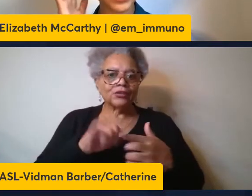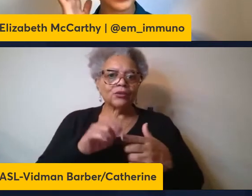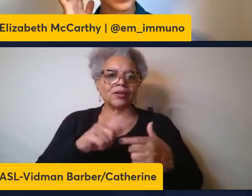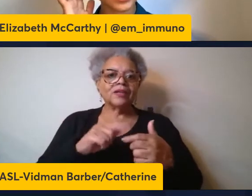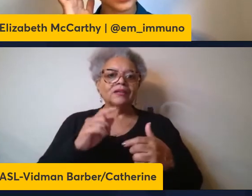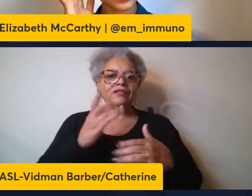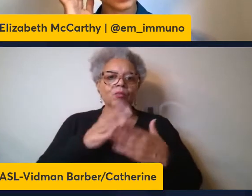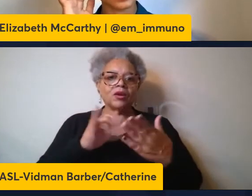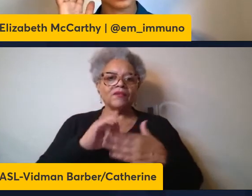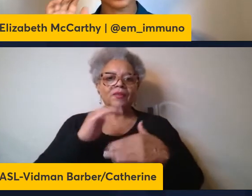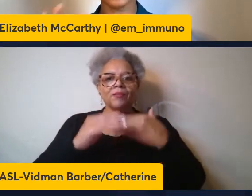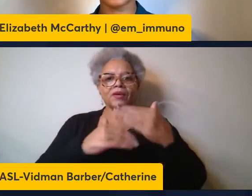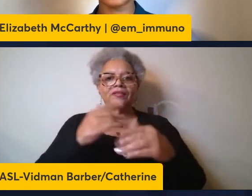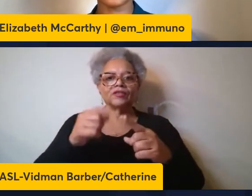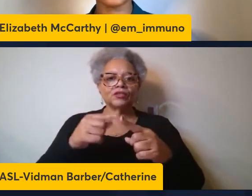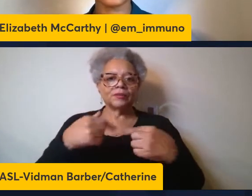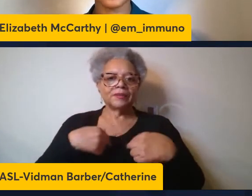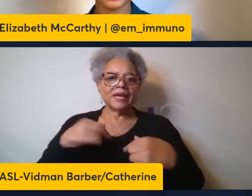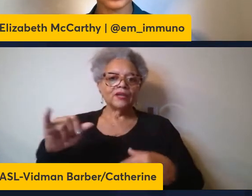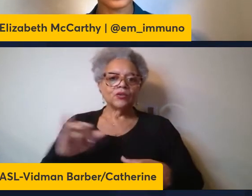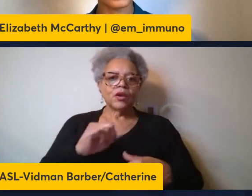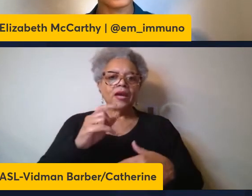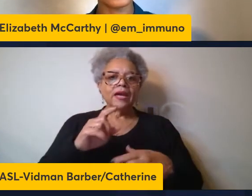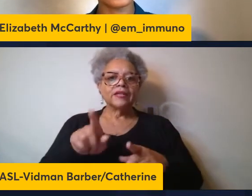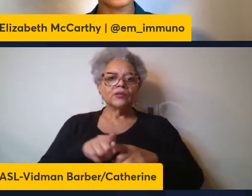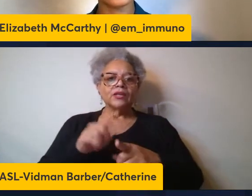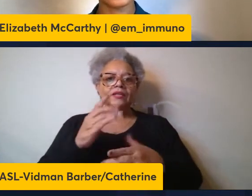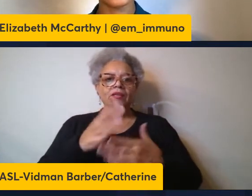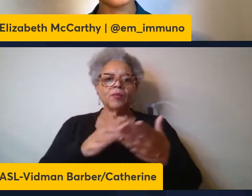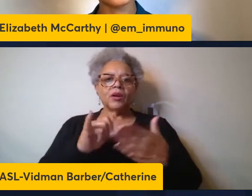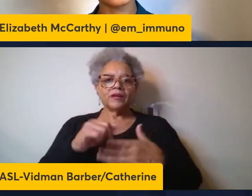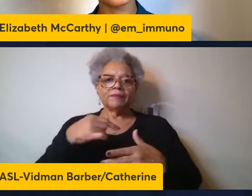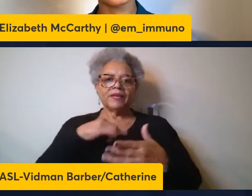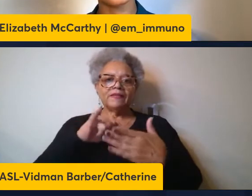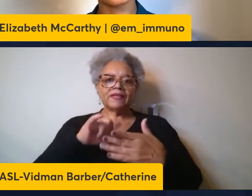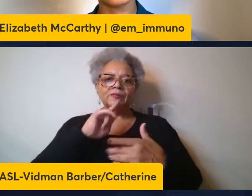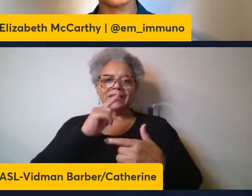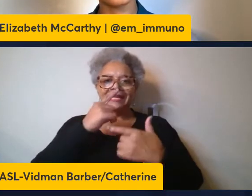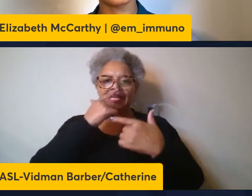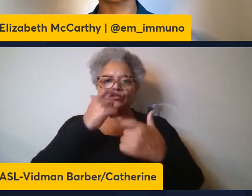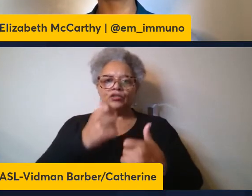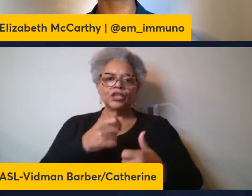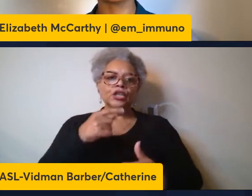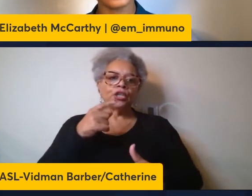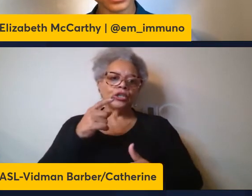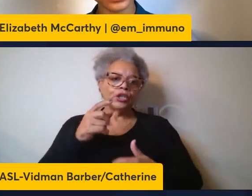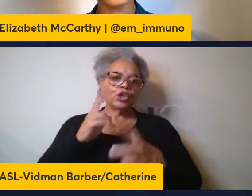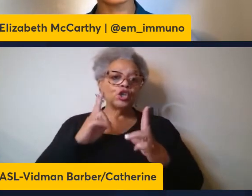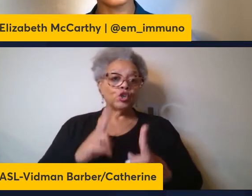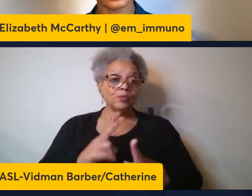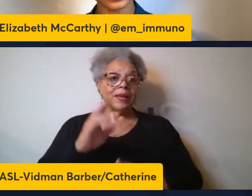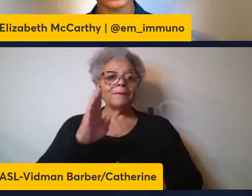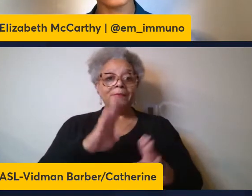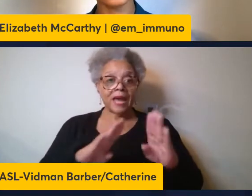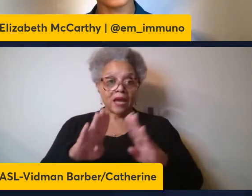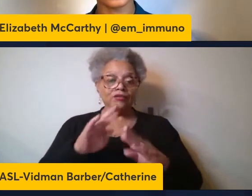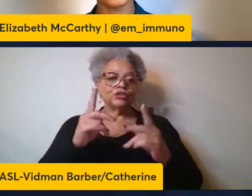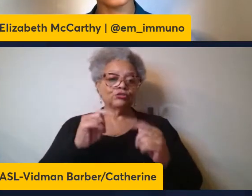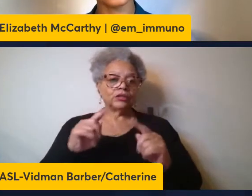and I think also the part of being interested in human biology and trying to